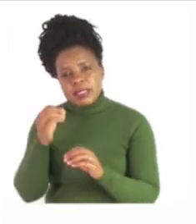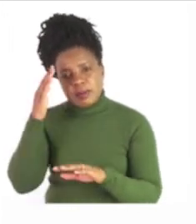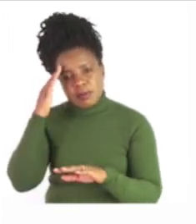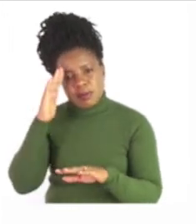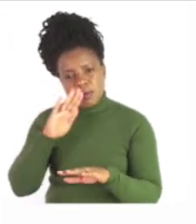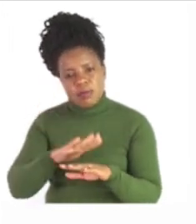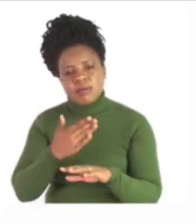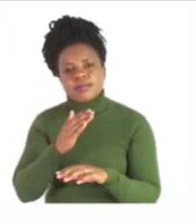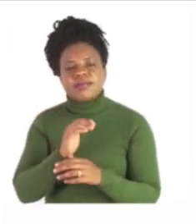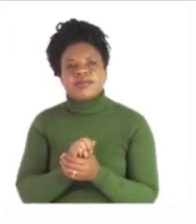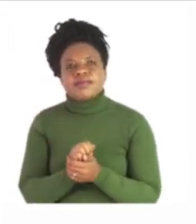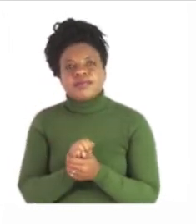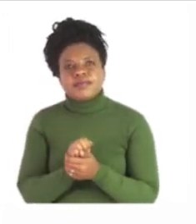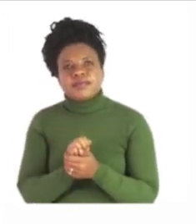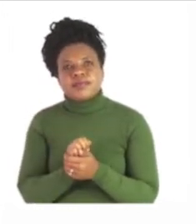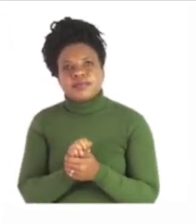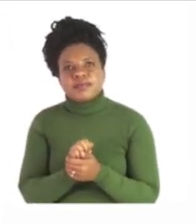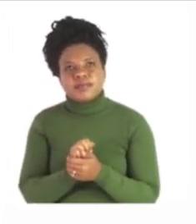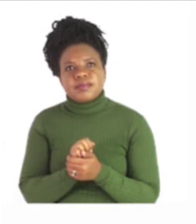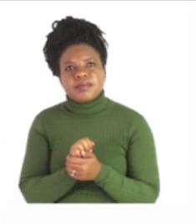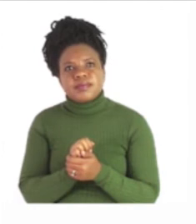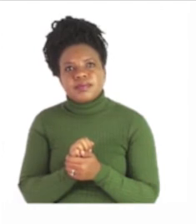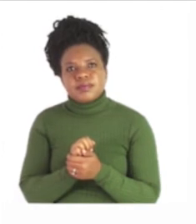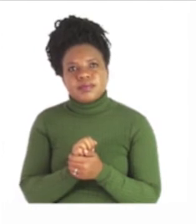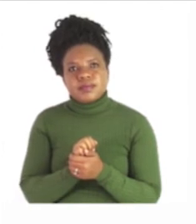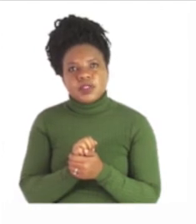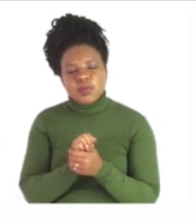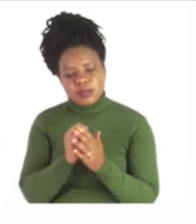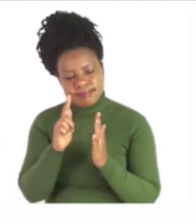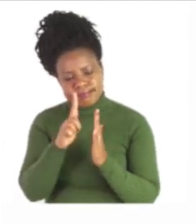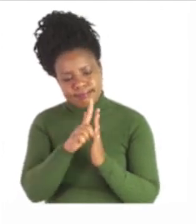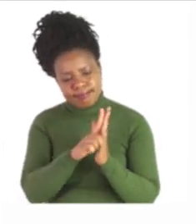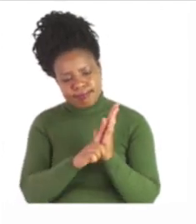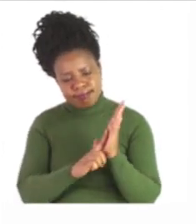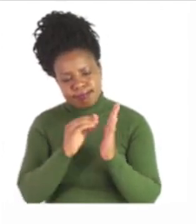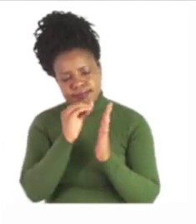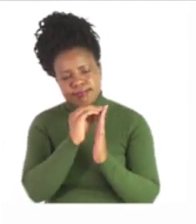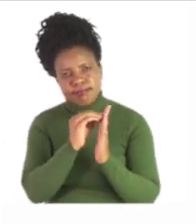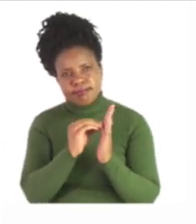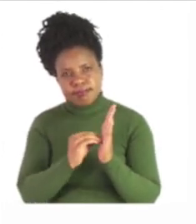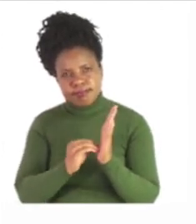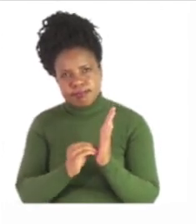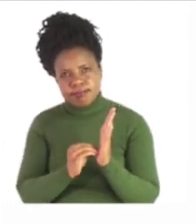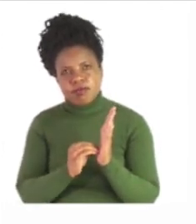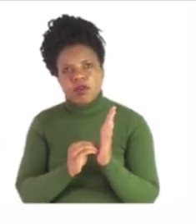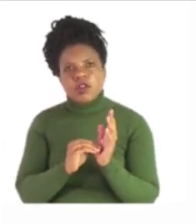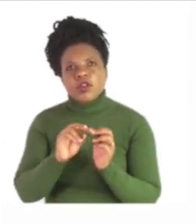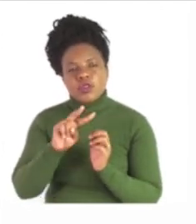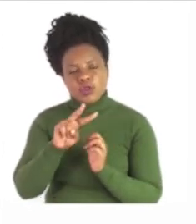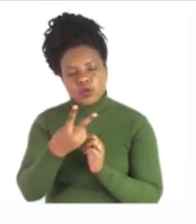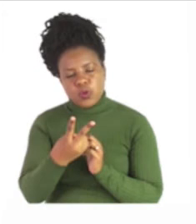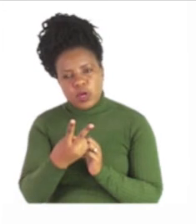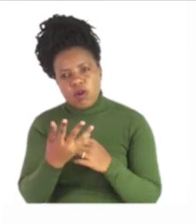need to recognize and list square and cube numbers up to 10. When a number is multiplied by